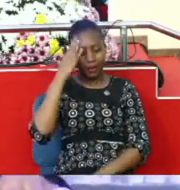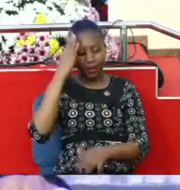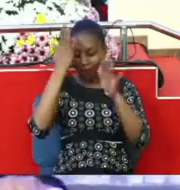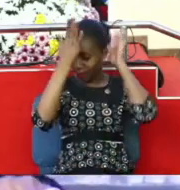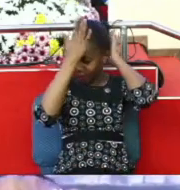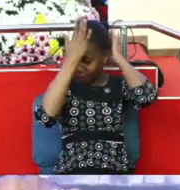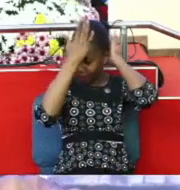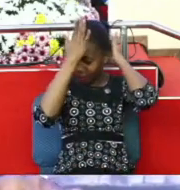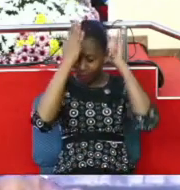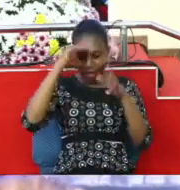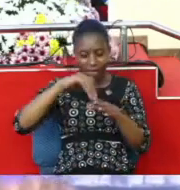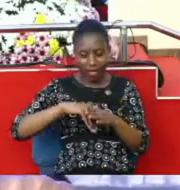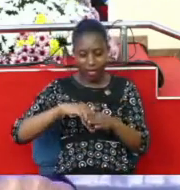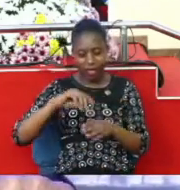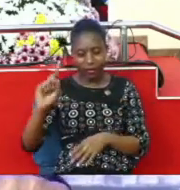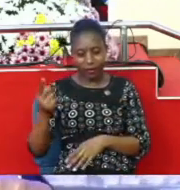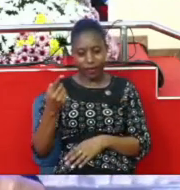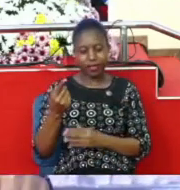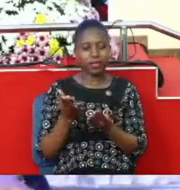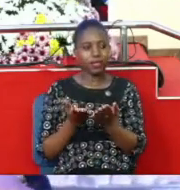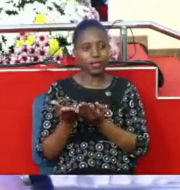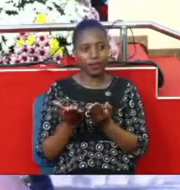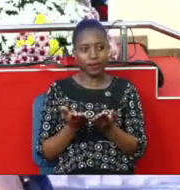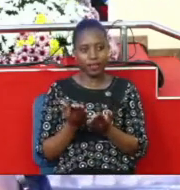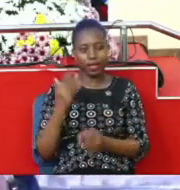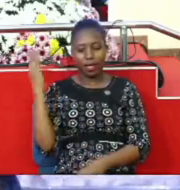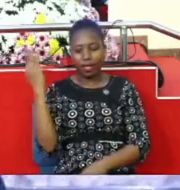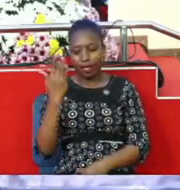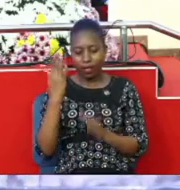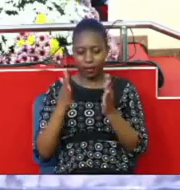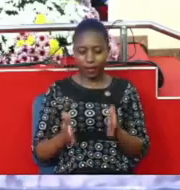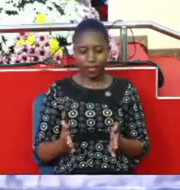the preacher reminded us the taxes